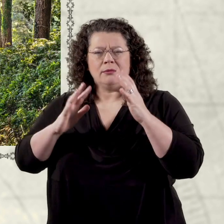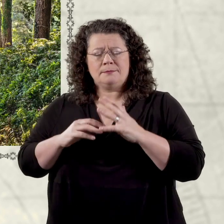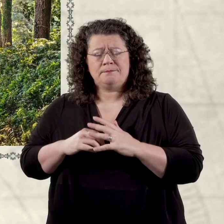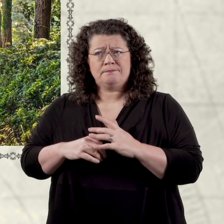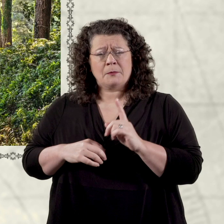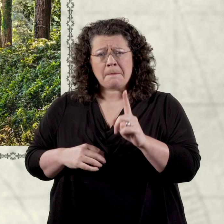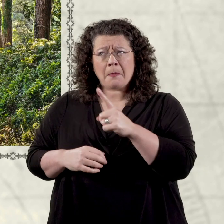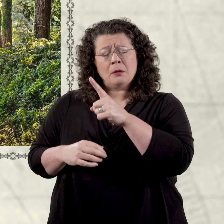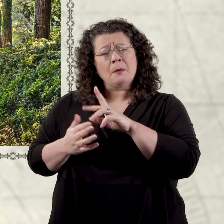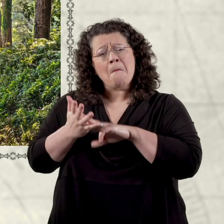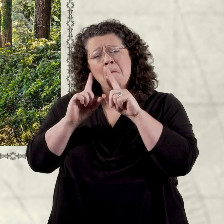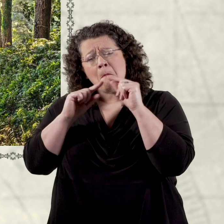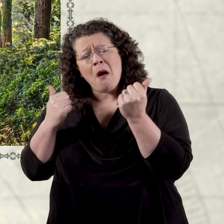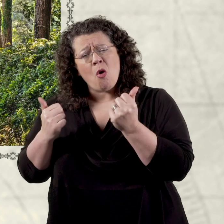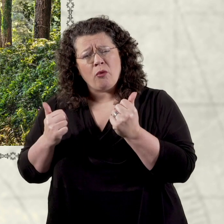But Maelon had...